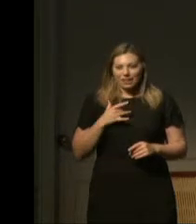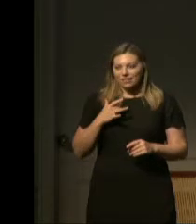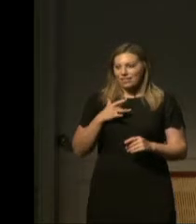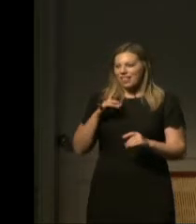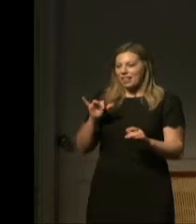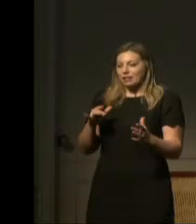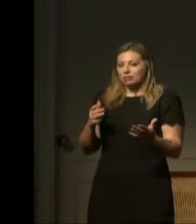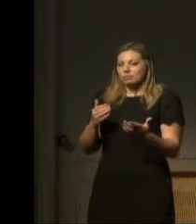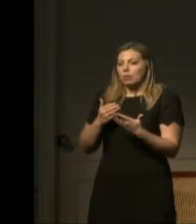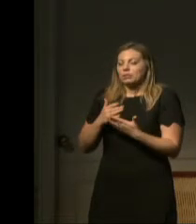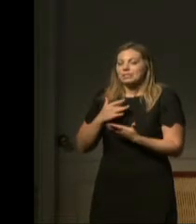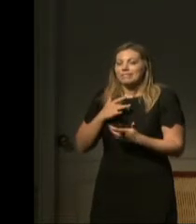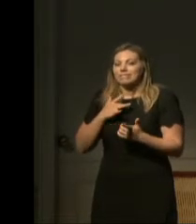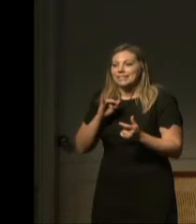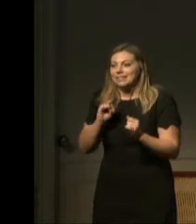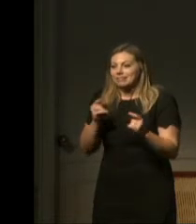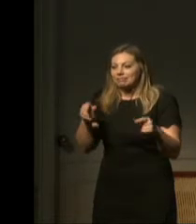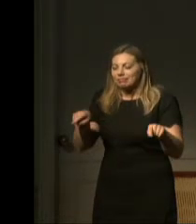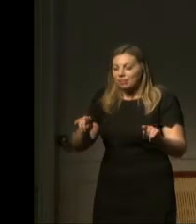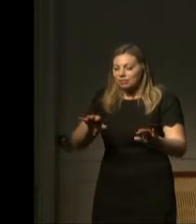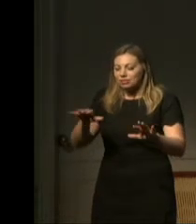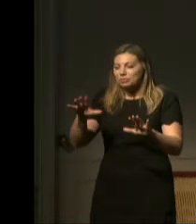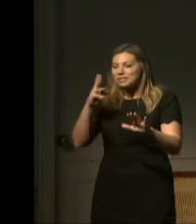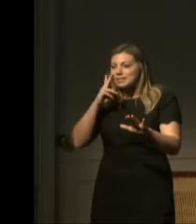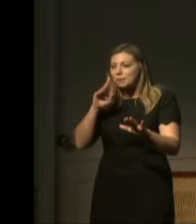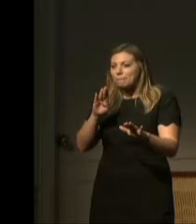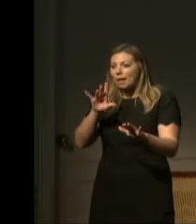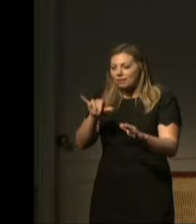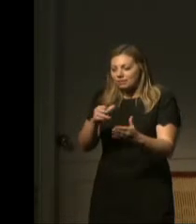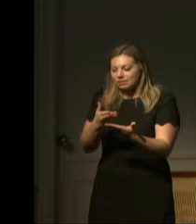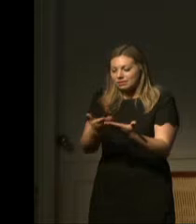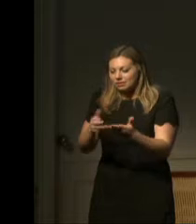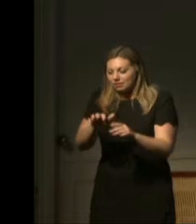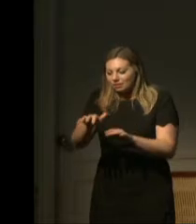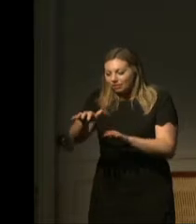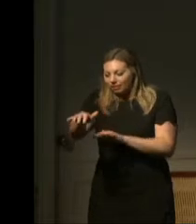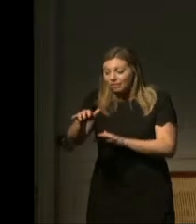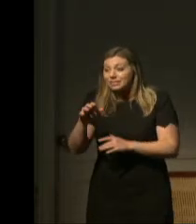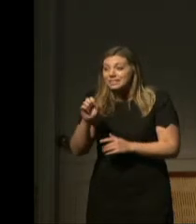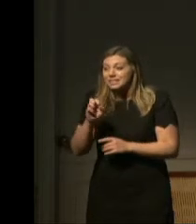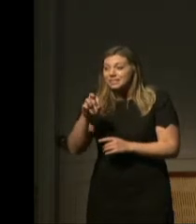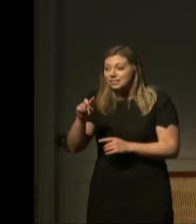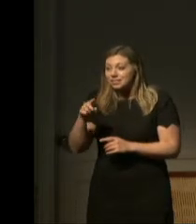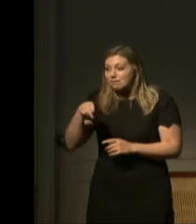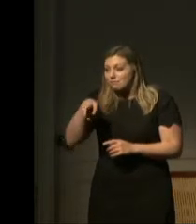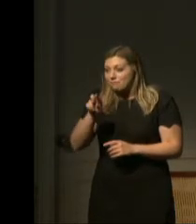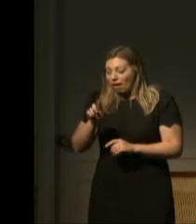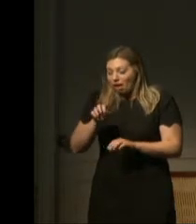tactile feel to it as you see the botany samples laid out before you, seed pods